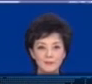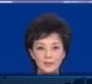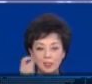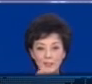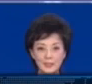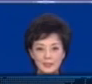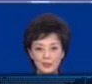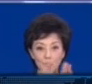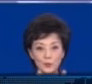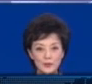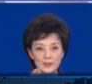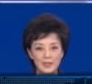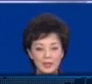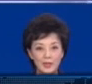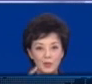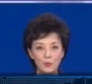Journalists from the press,